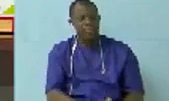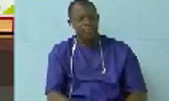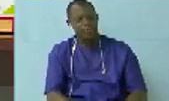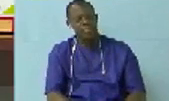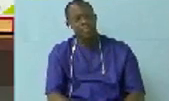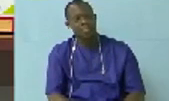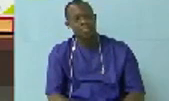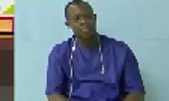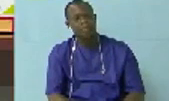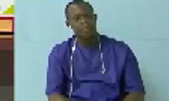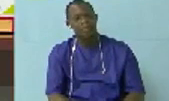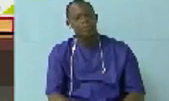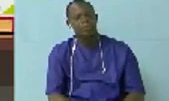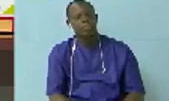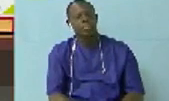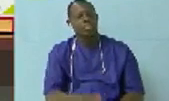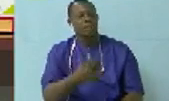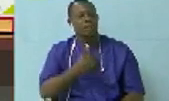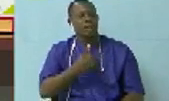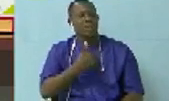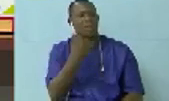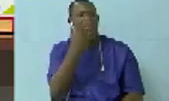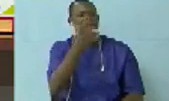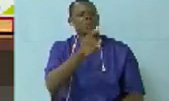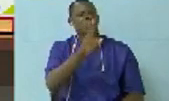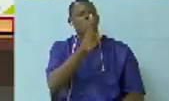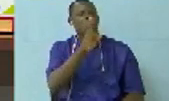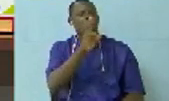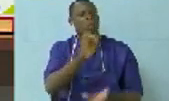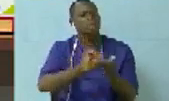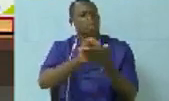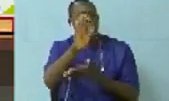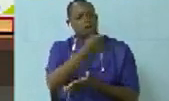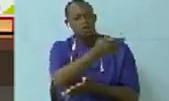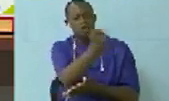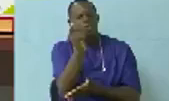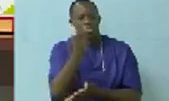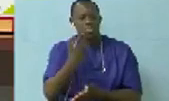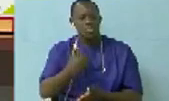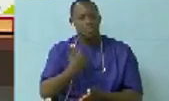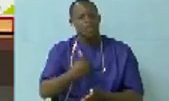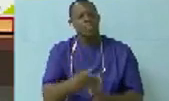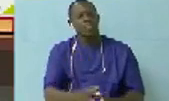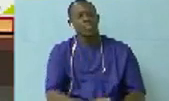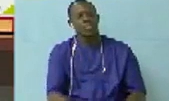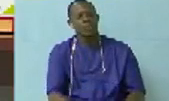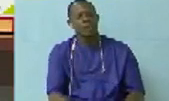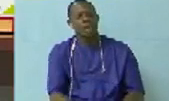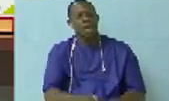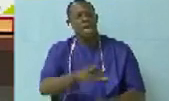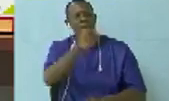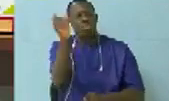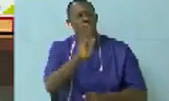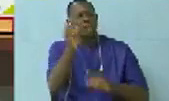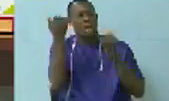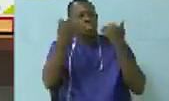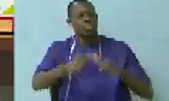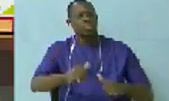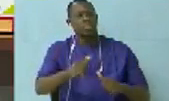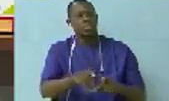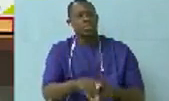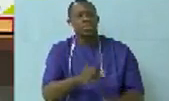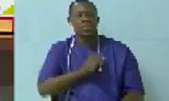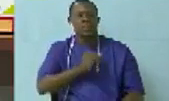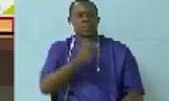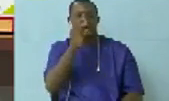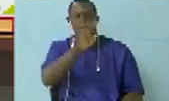Then I asked them under whose order And what has happened. They said no,